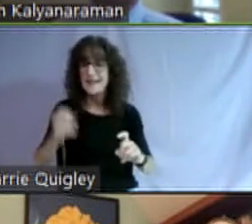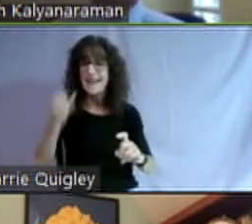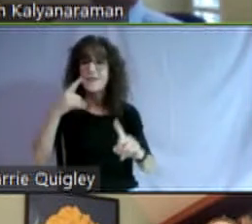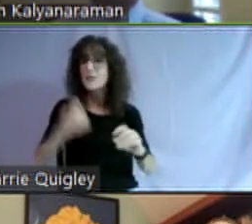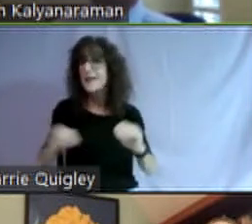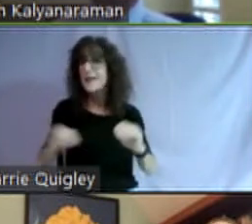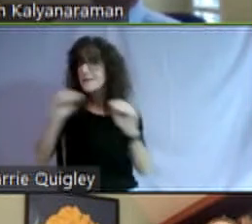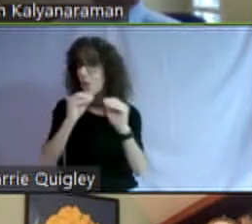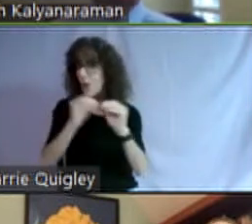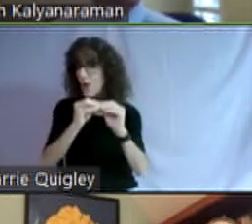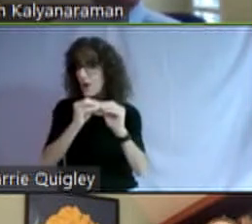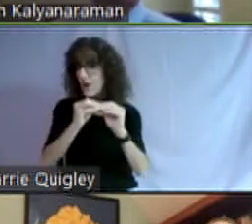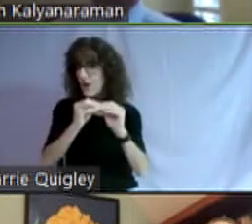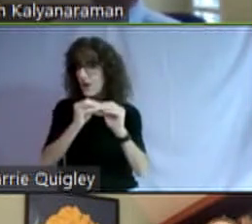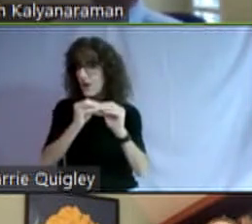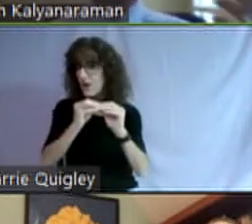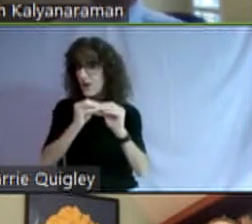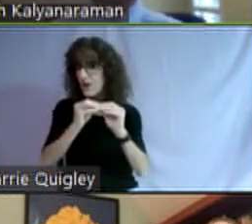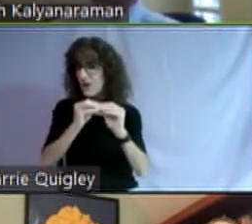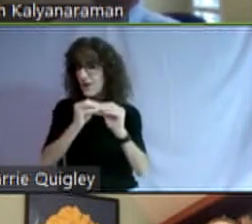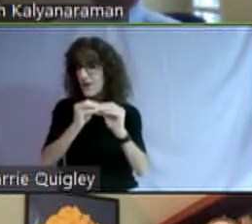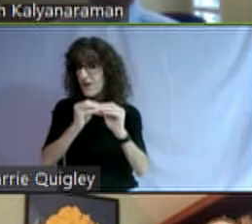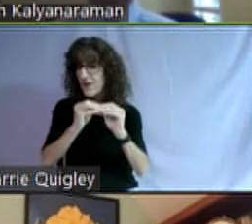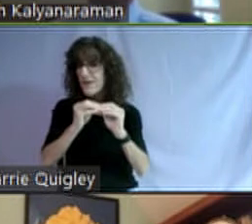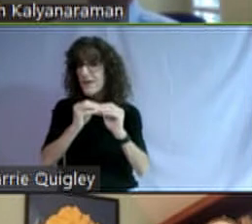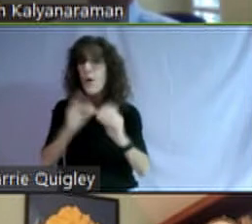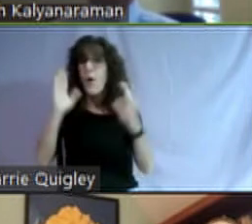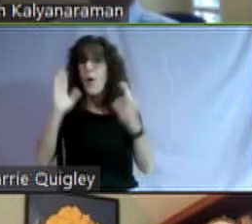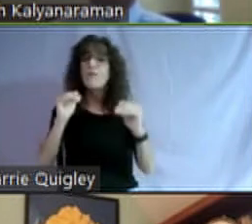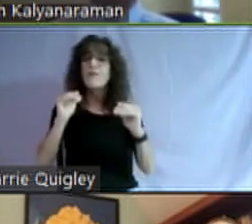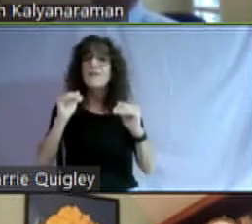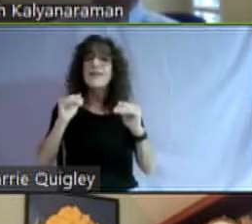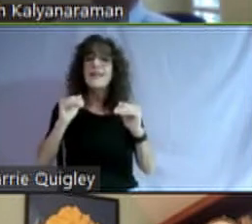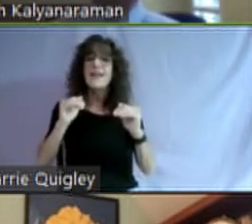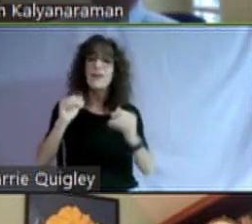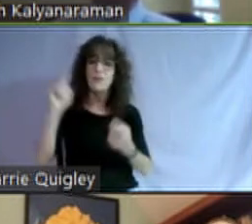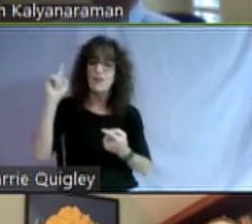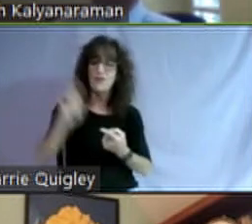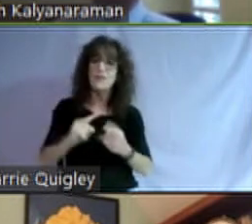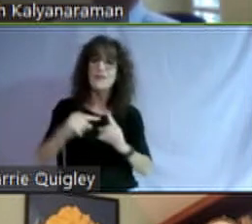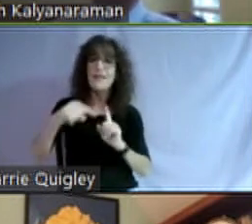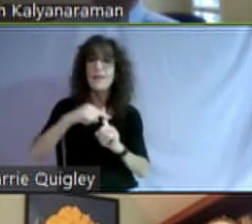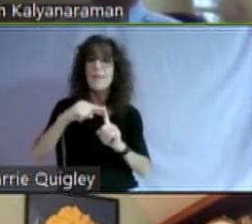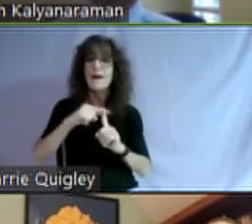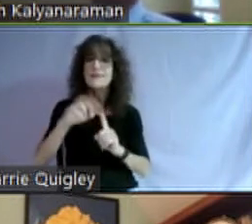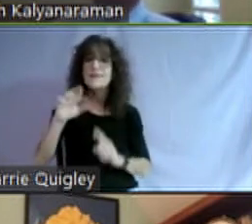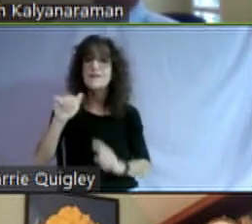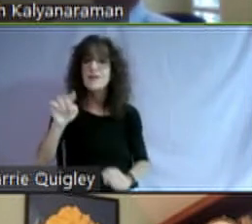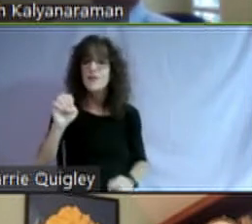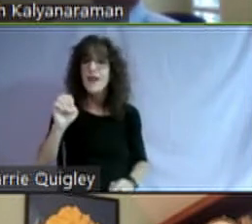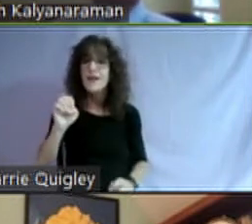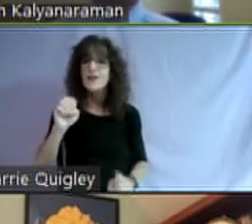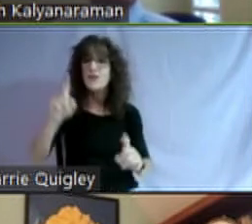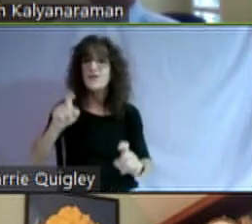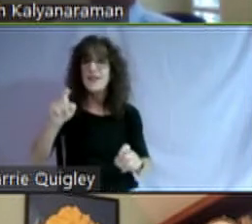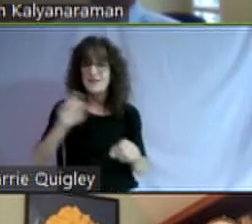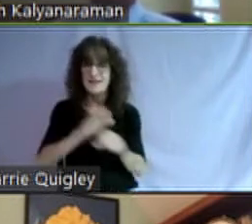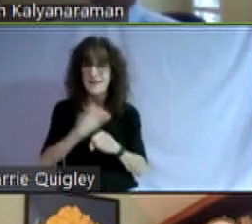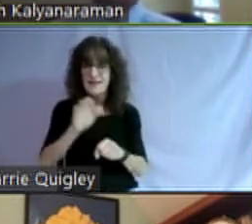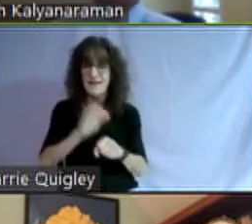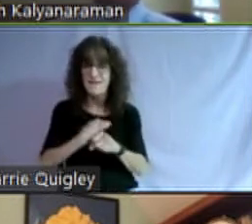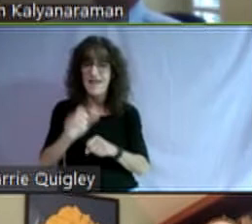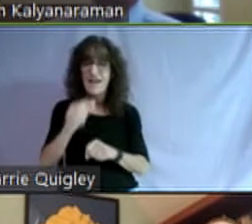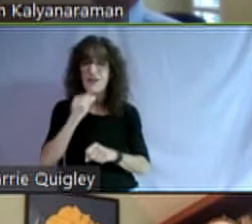more, ideally you're pushing down your positivity rate because you've tested enough and you're not finding new